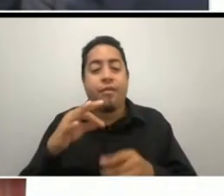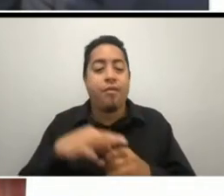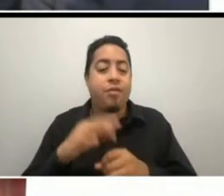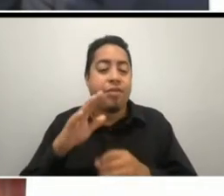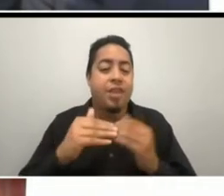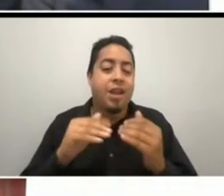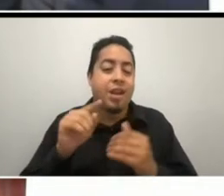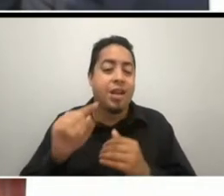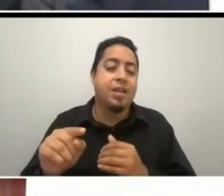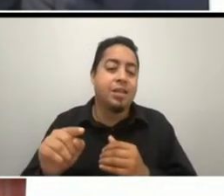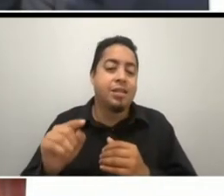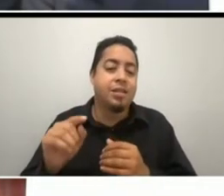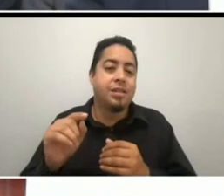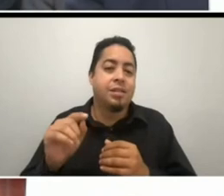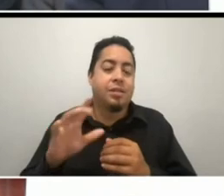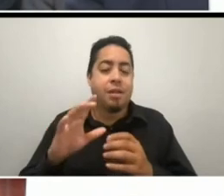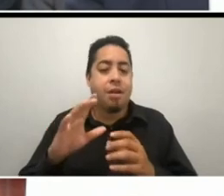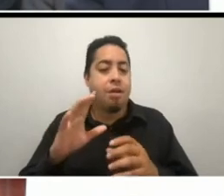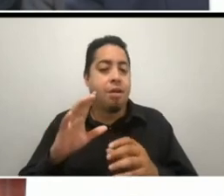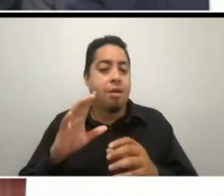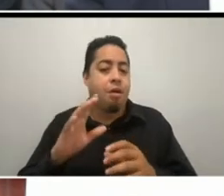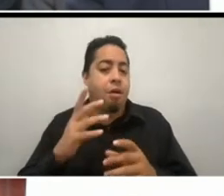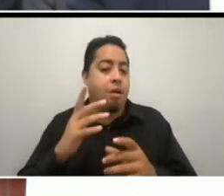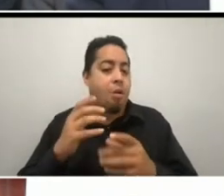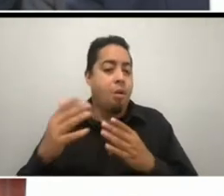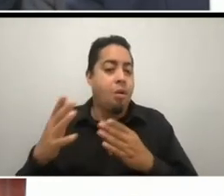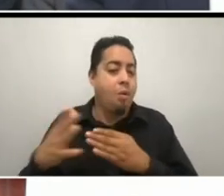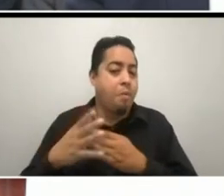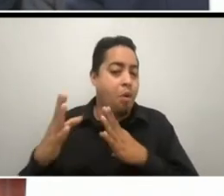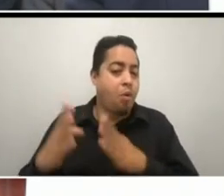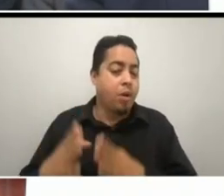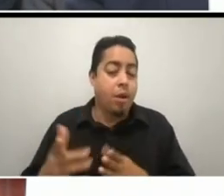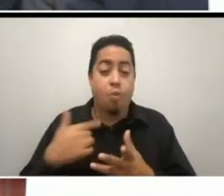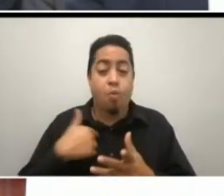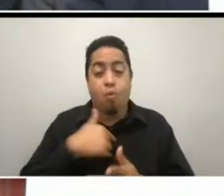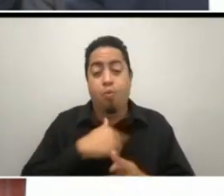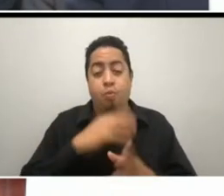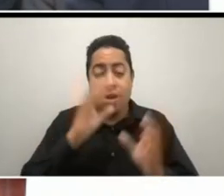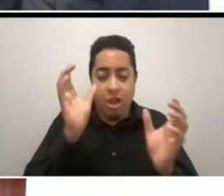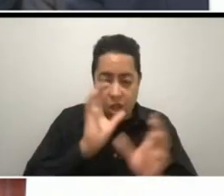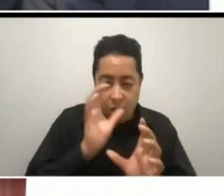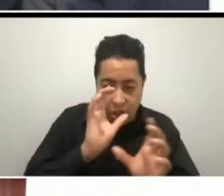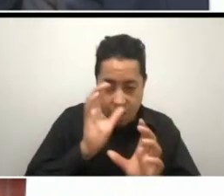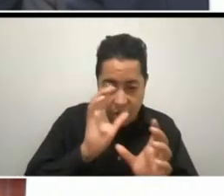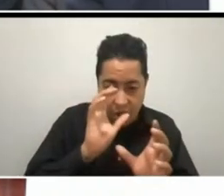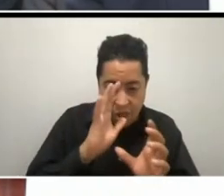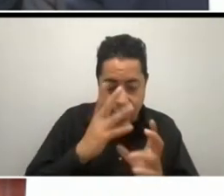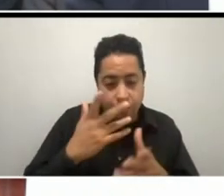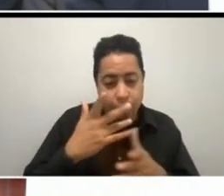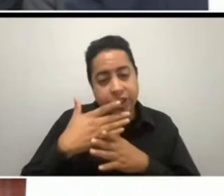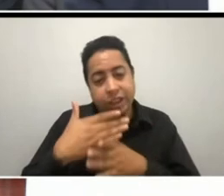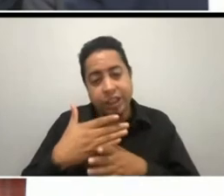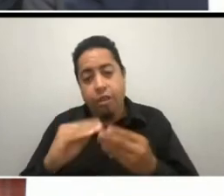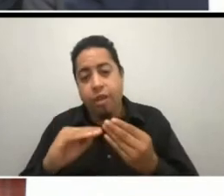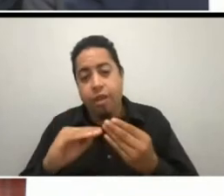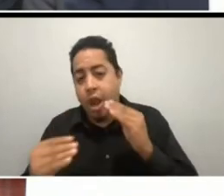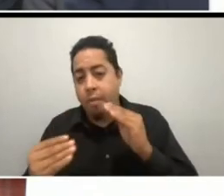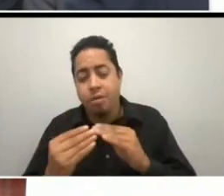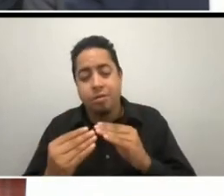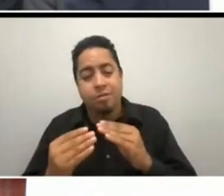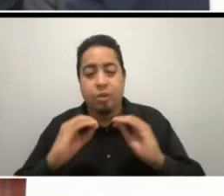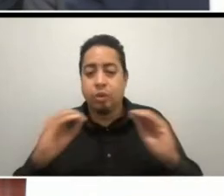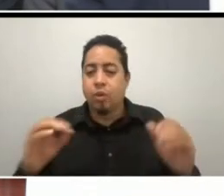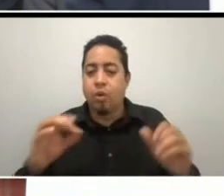is that we didn't have any votes to find. We had continued to look. We investigated, like I just shared the numbers with you. There were no votes to